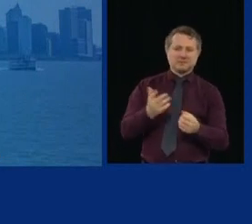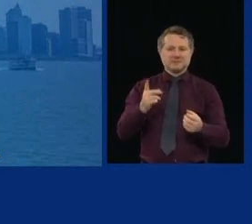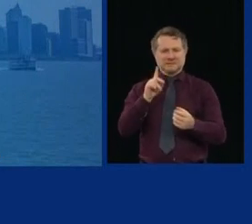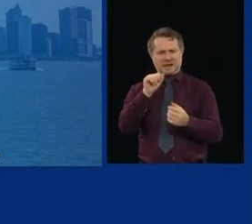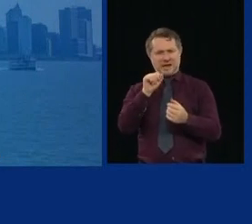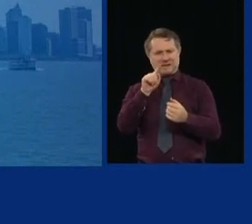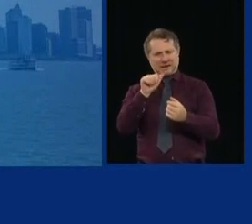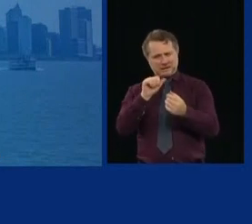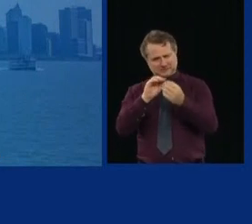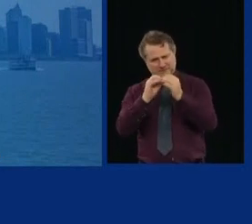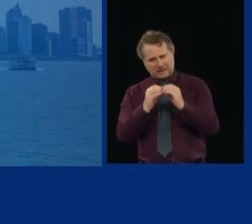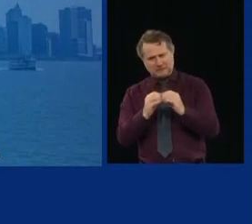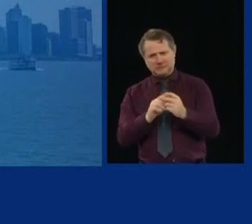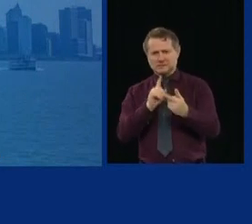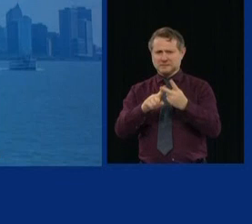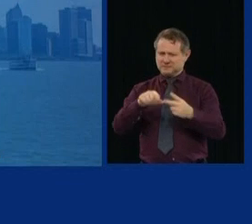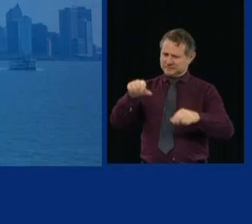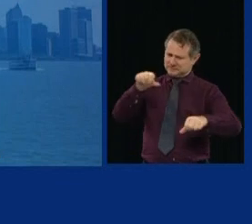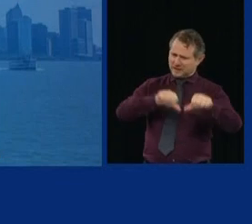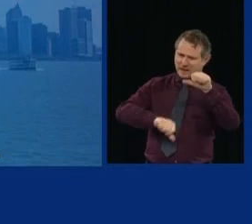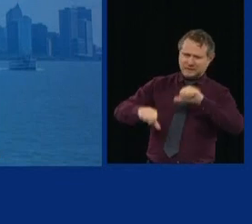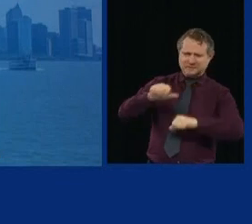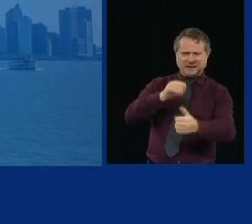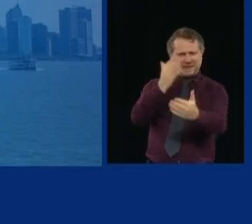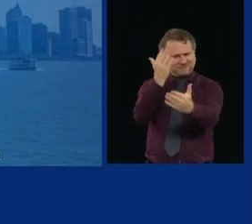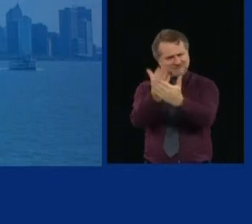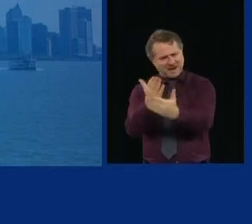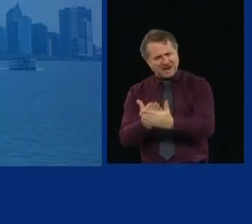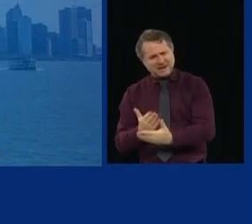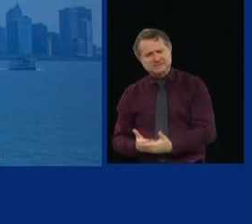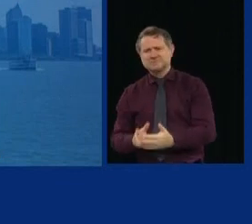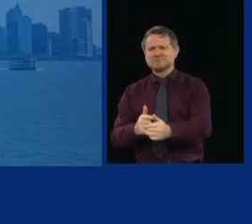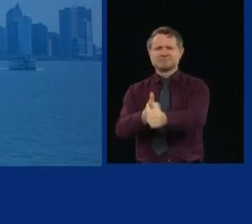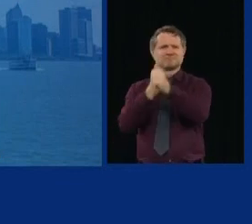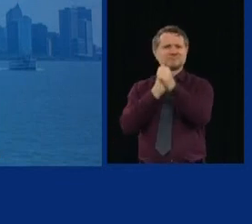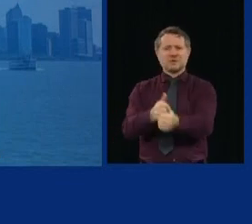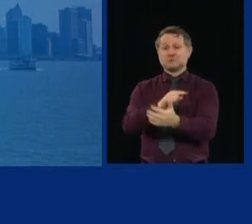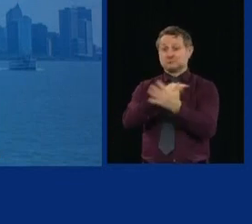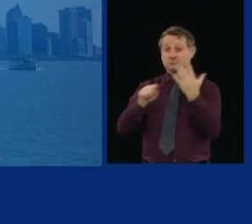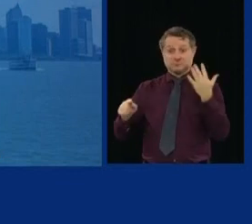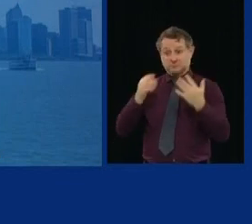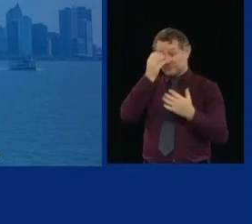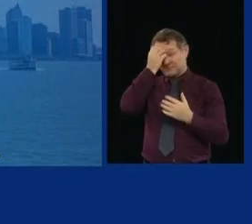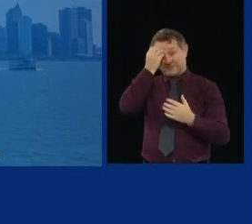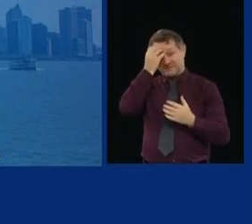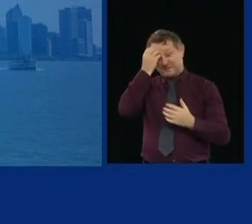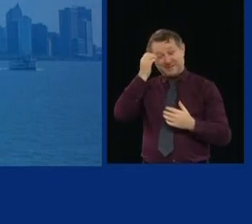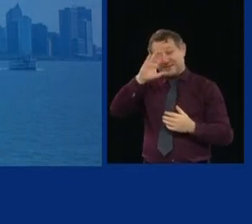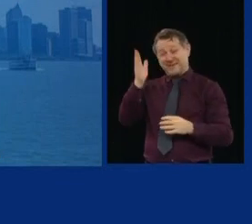science-driven reopening that has been done, period. It's all about the numbers and the facts.